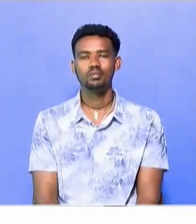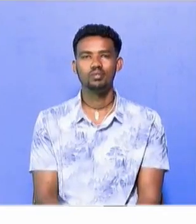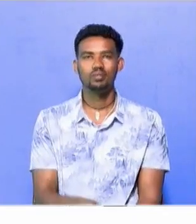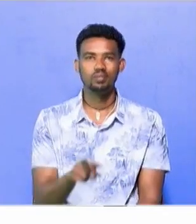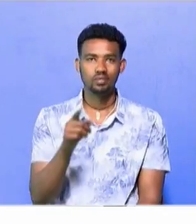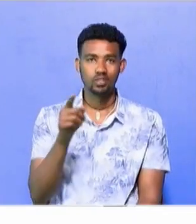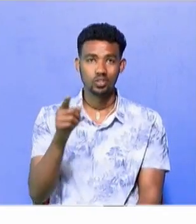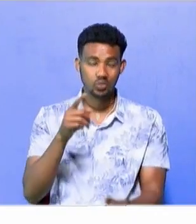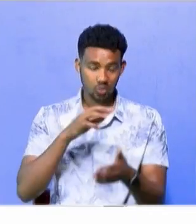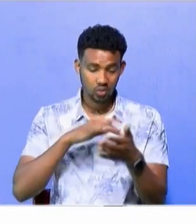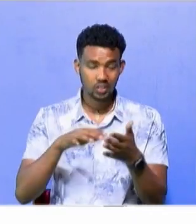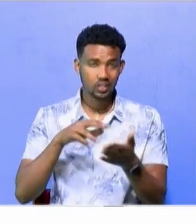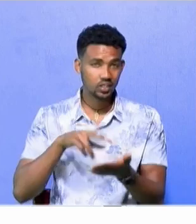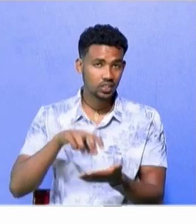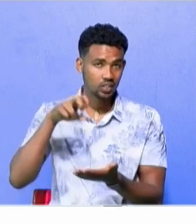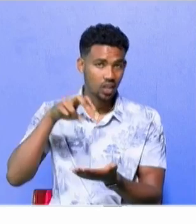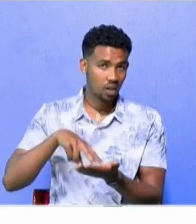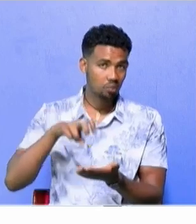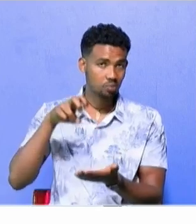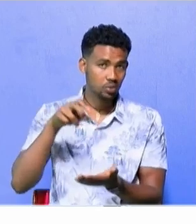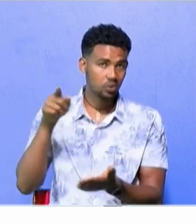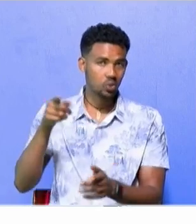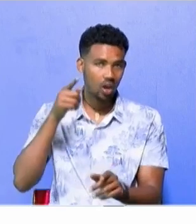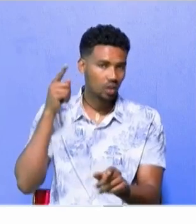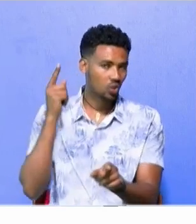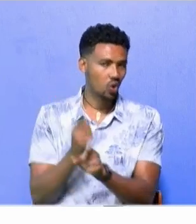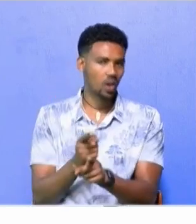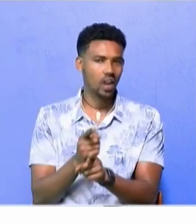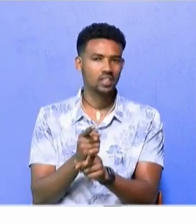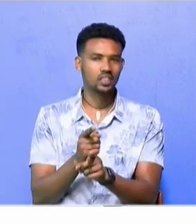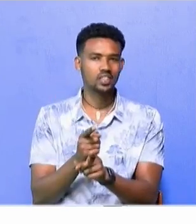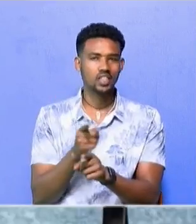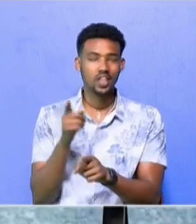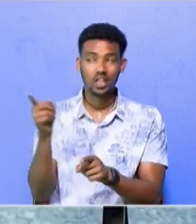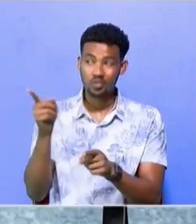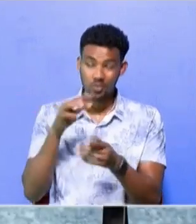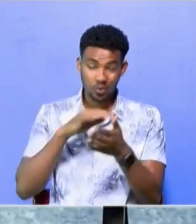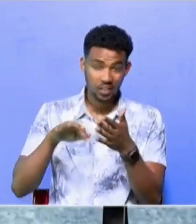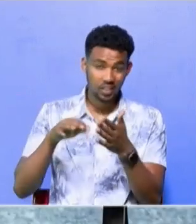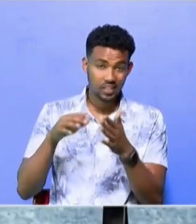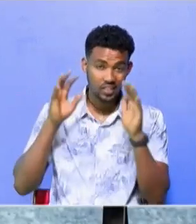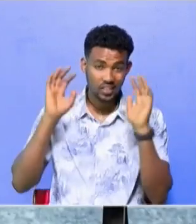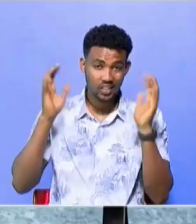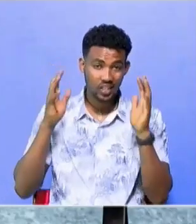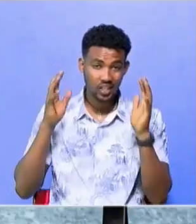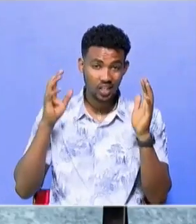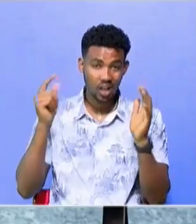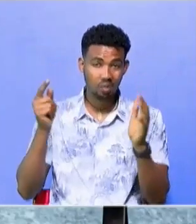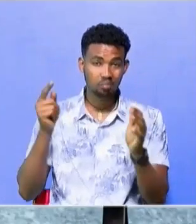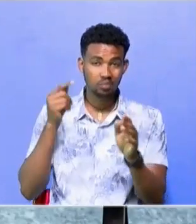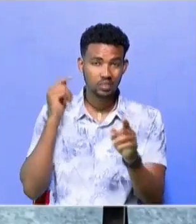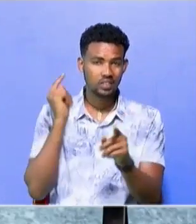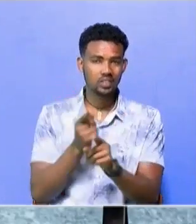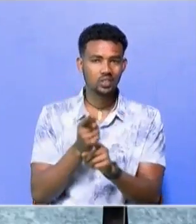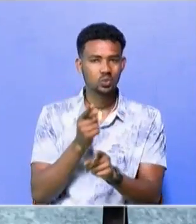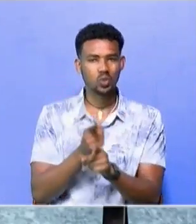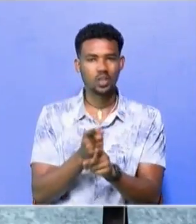If you read like jump, you are correct. If you read like clap, you are